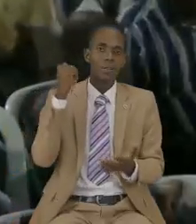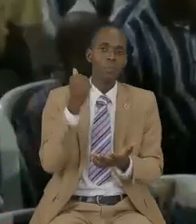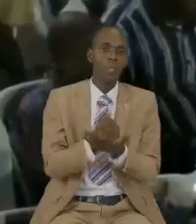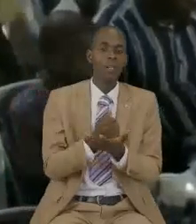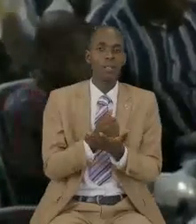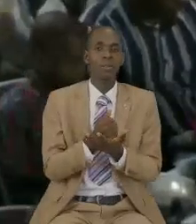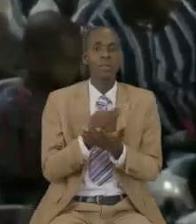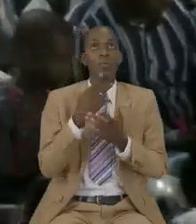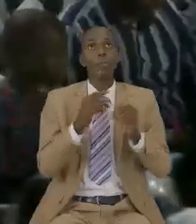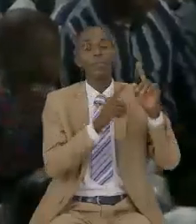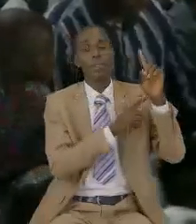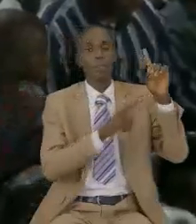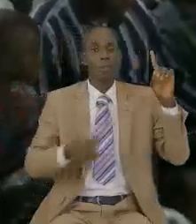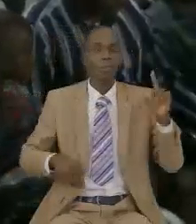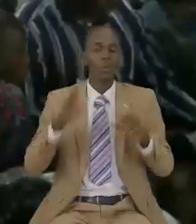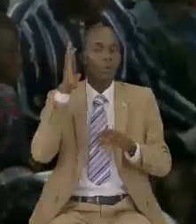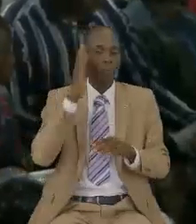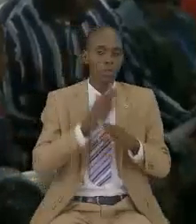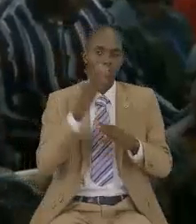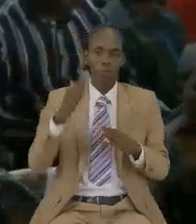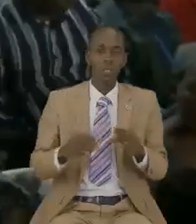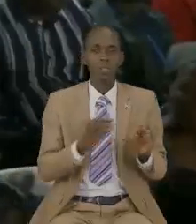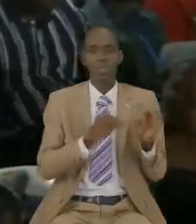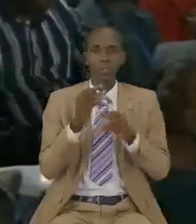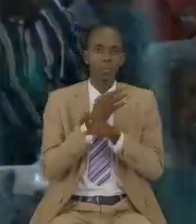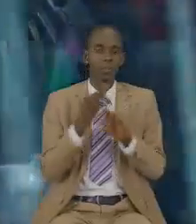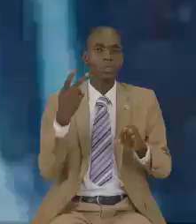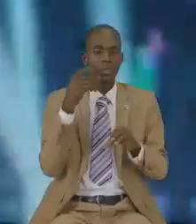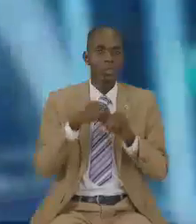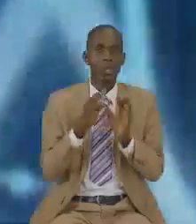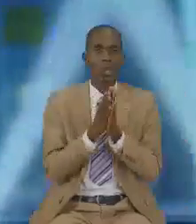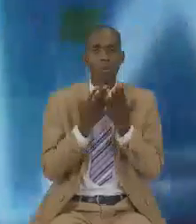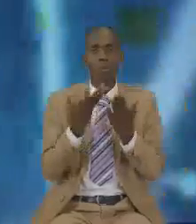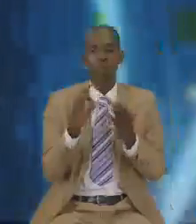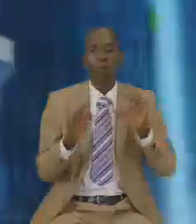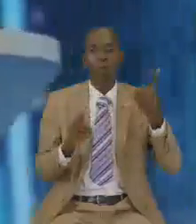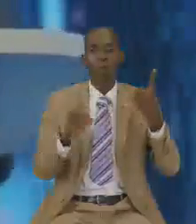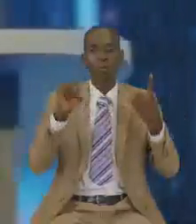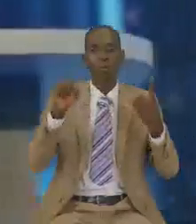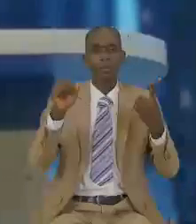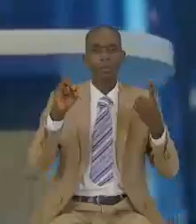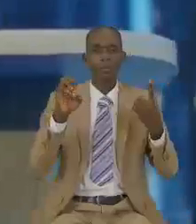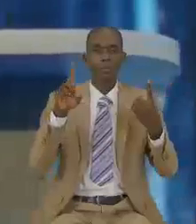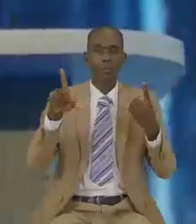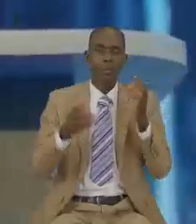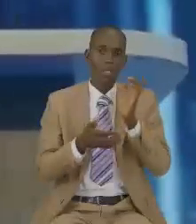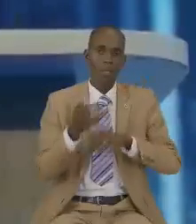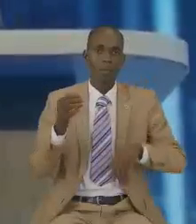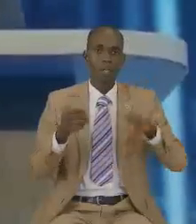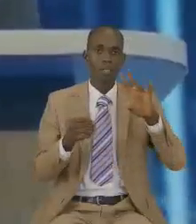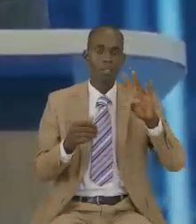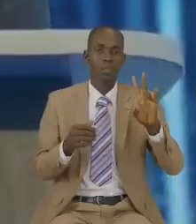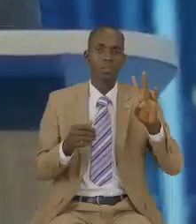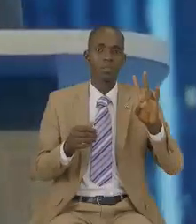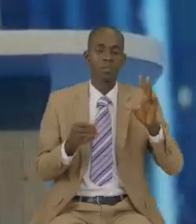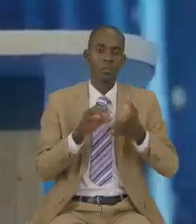The Lord will totally set you free. Look at 1 Samuel there. 1 Samuel chapter 7.